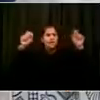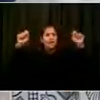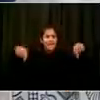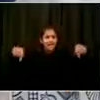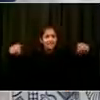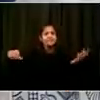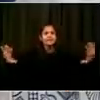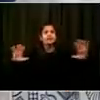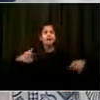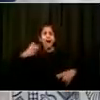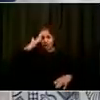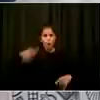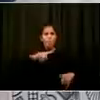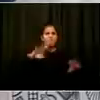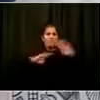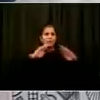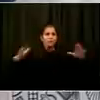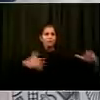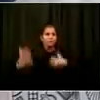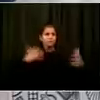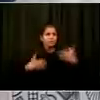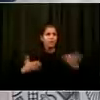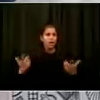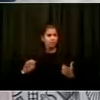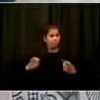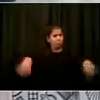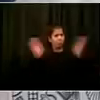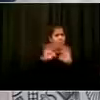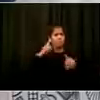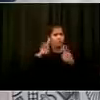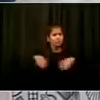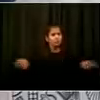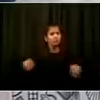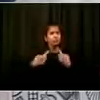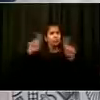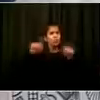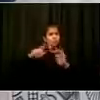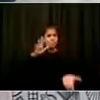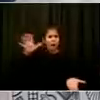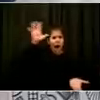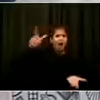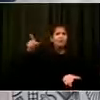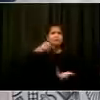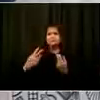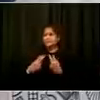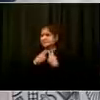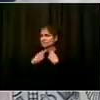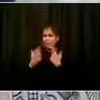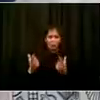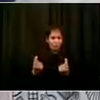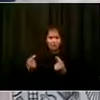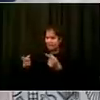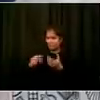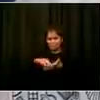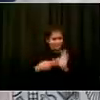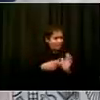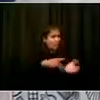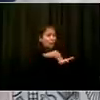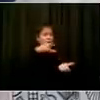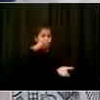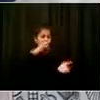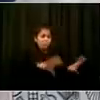of them want their kids to be in school, and that's what I fought for in opening our schools back in September against all